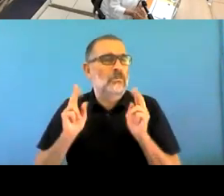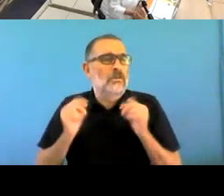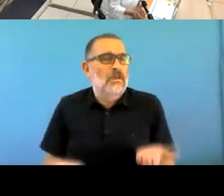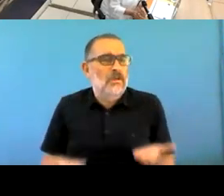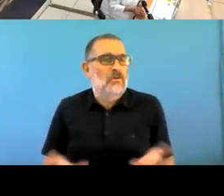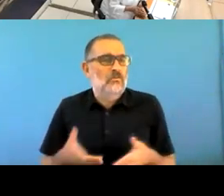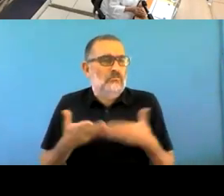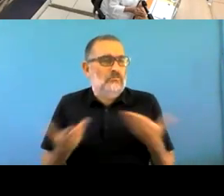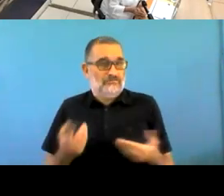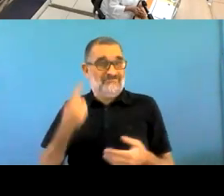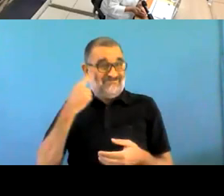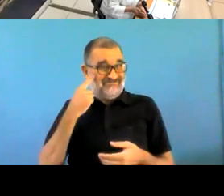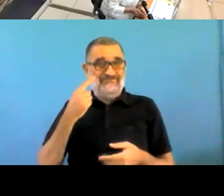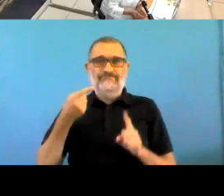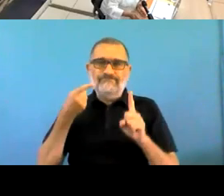uh